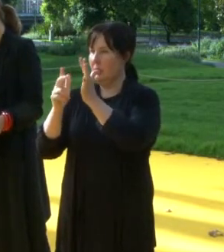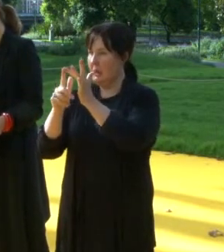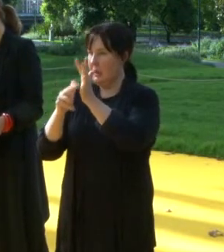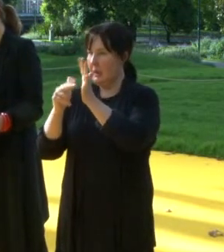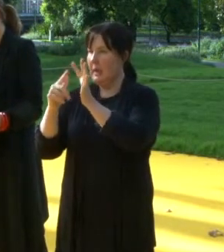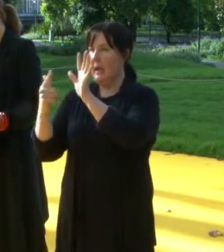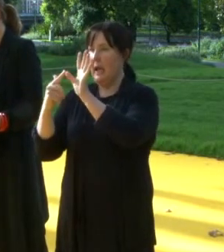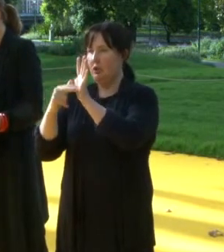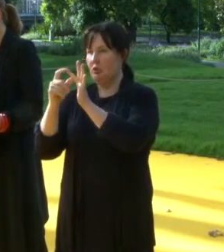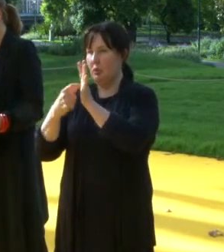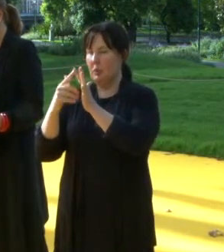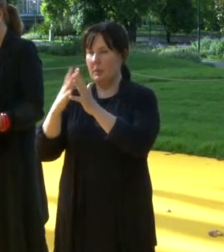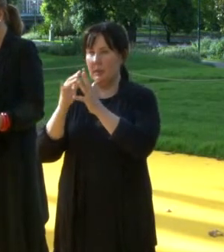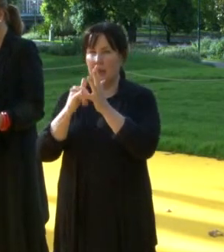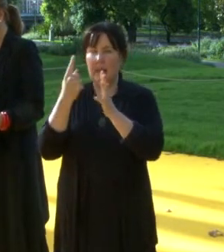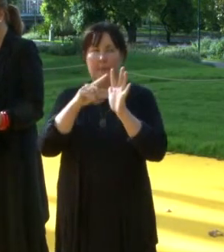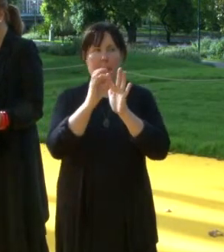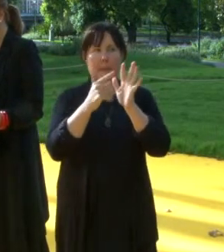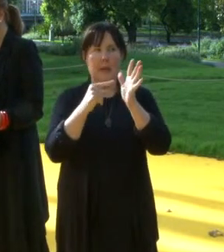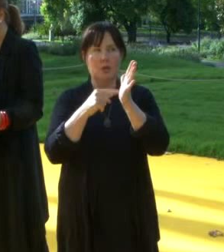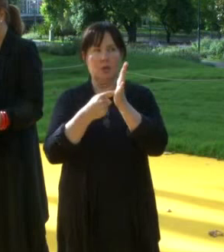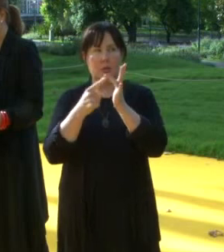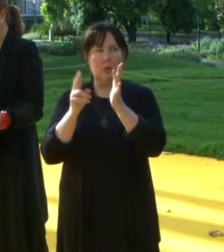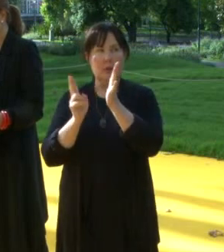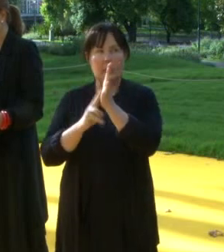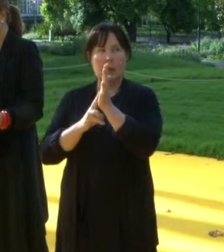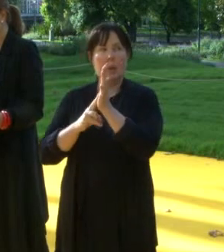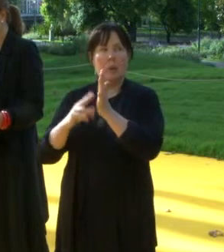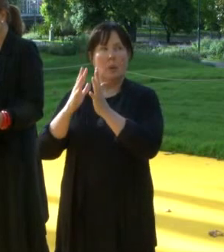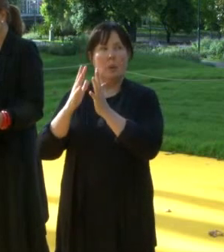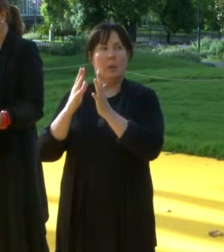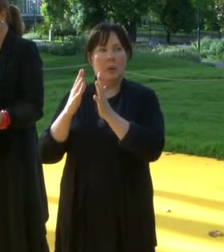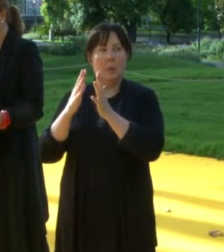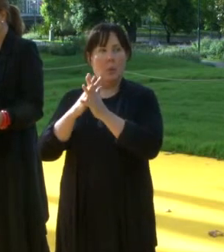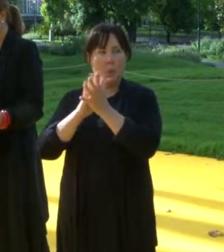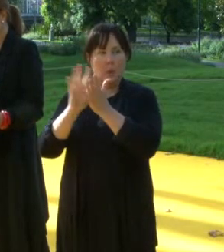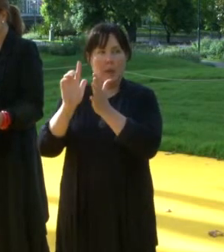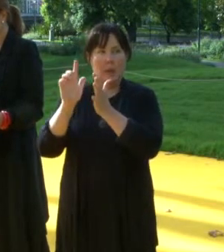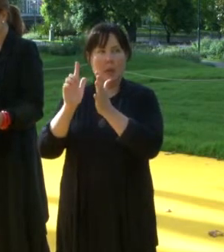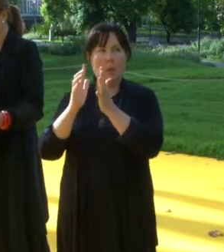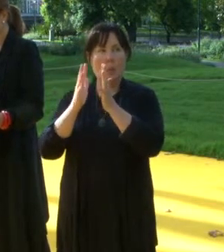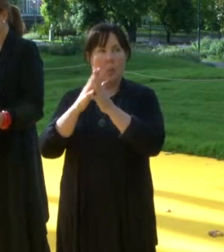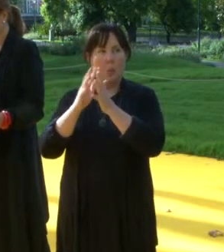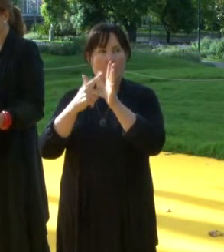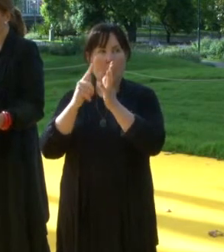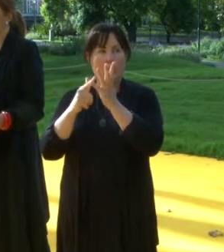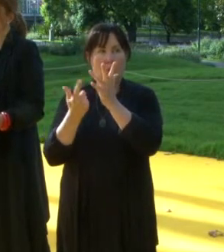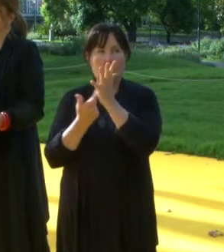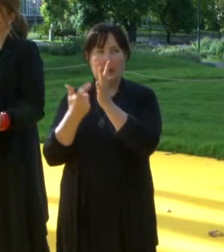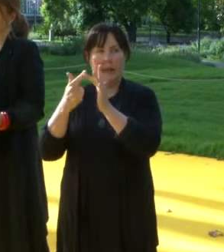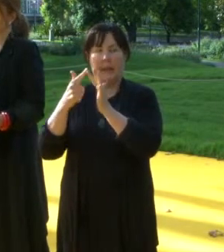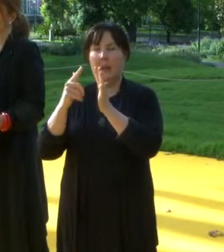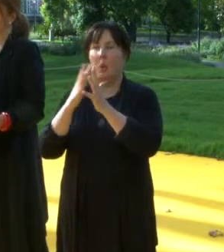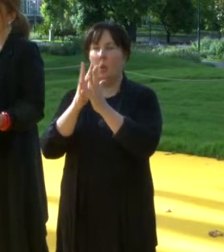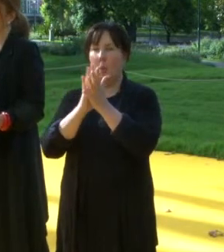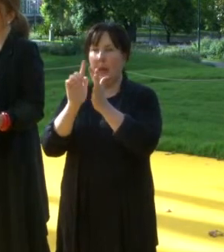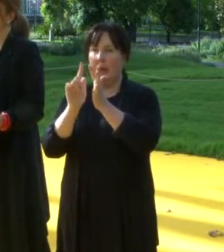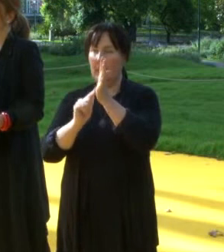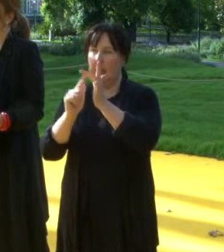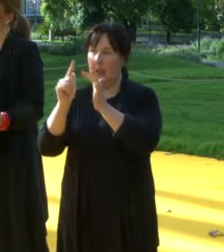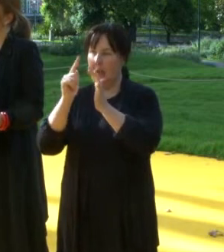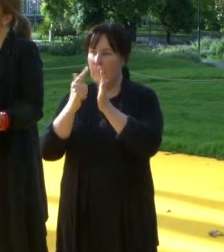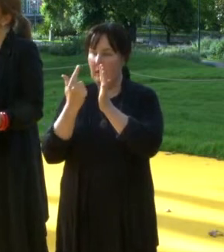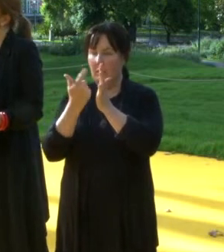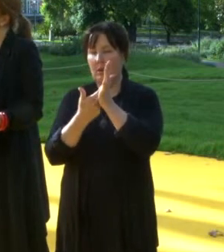Maureen Wheeler, and our chair Susan Oliver, and all of our board members. I'd also like to acknowledge our